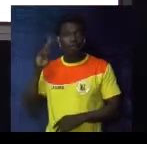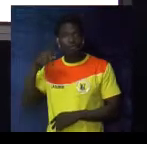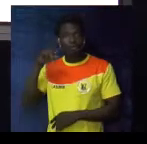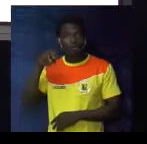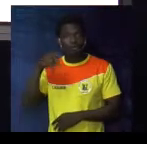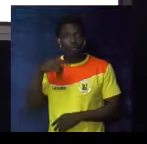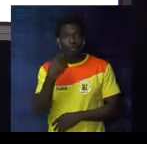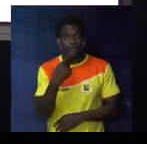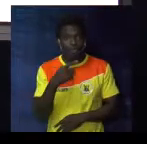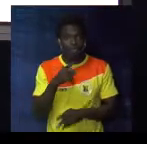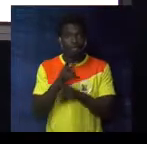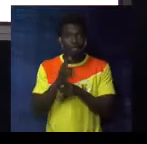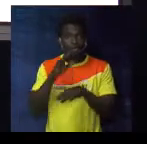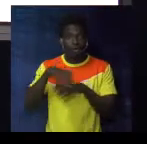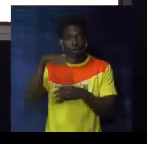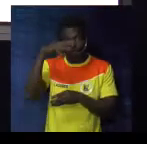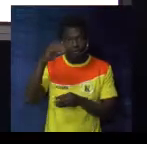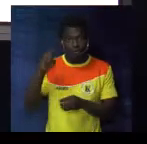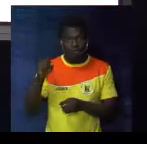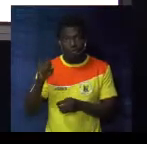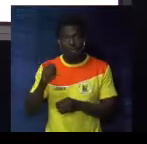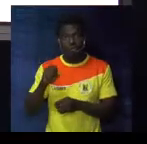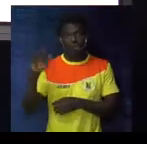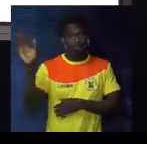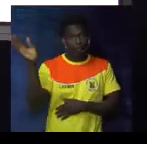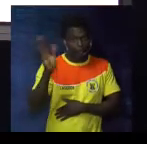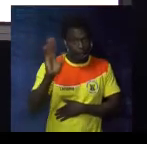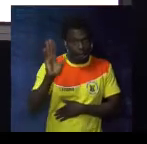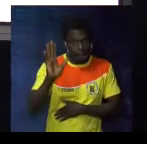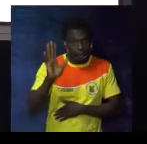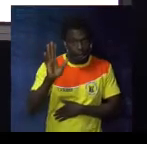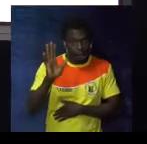lesson, Uncle Popo says, keep on studying. Bye.